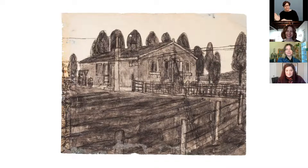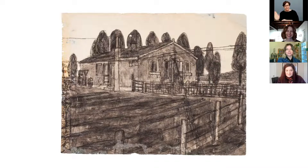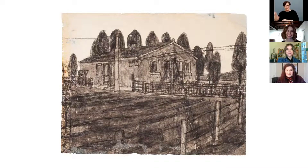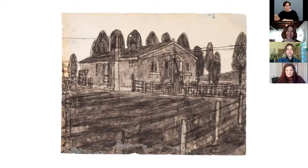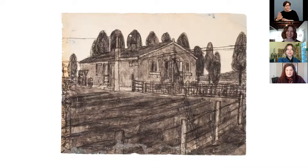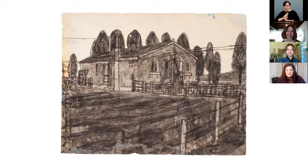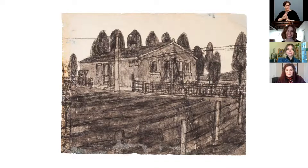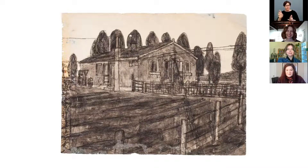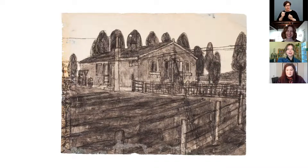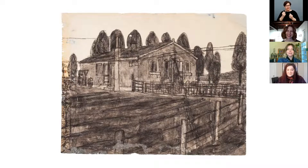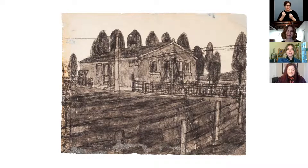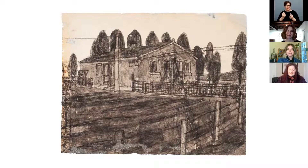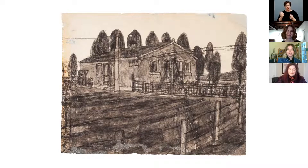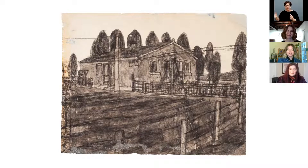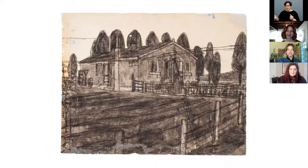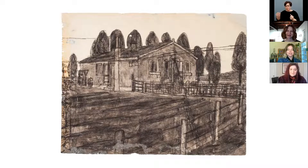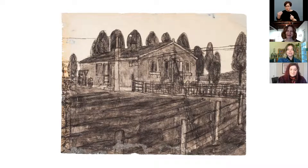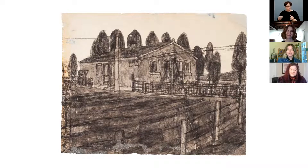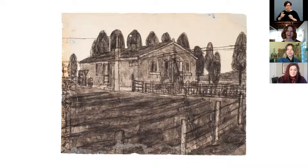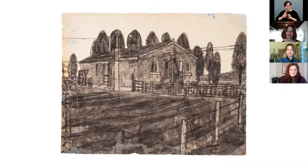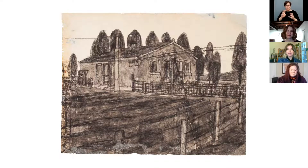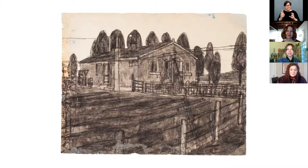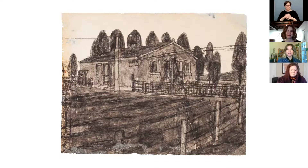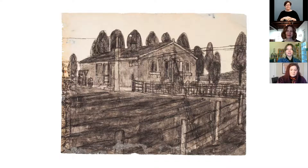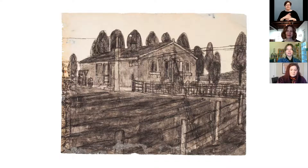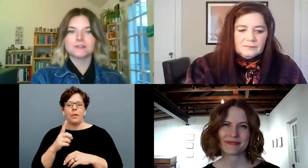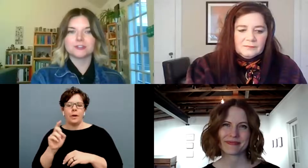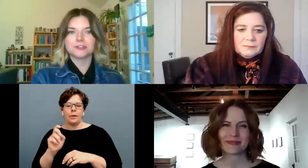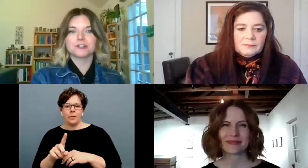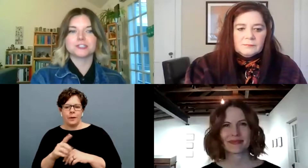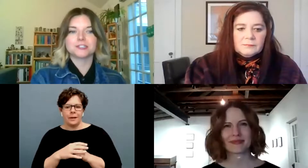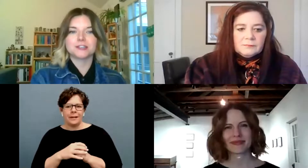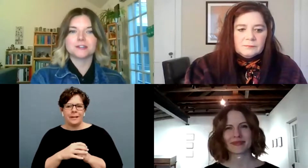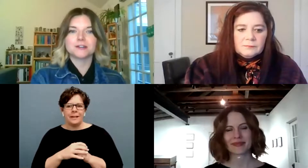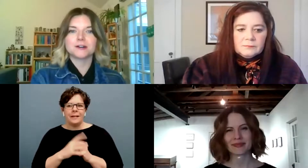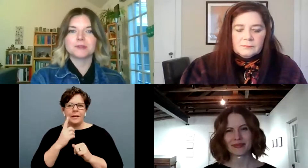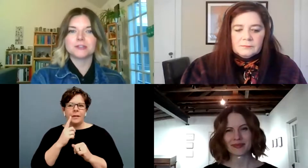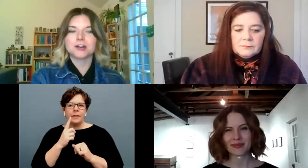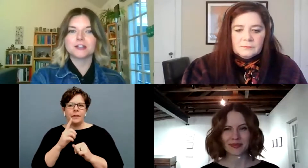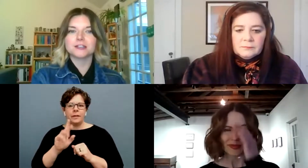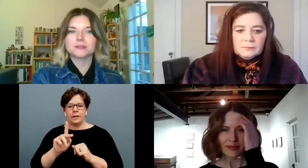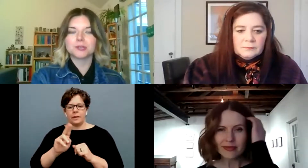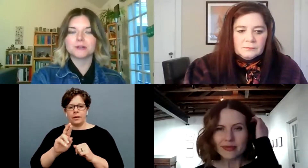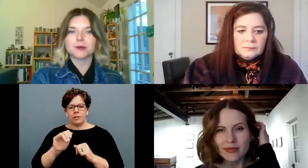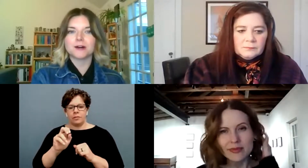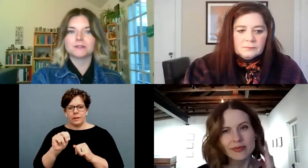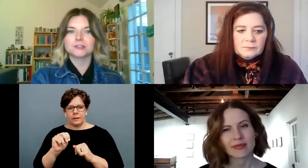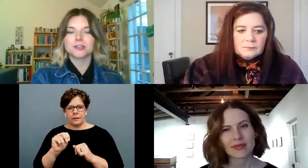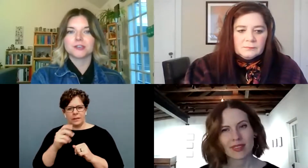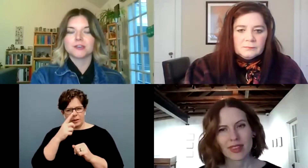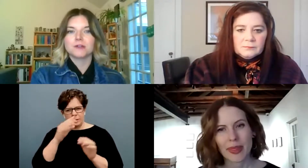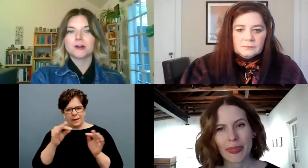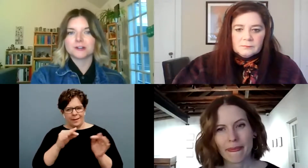out. So I do have a question that came in for you, Kristen. Can you talk a little bit